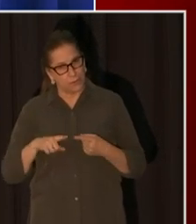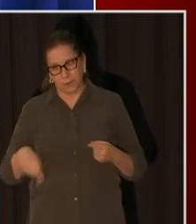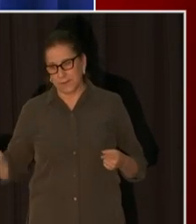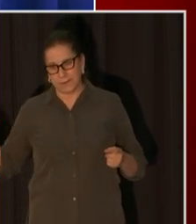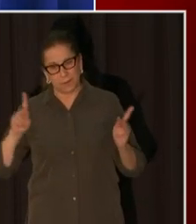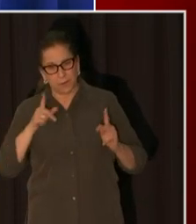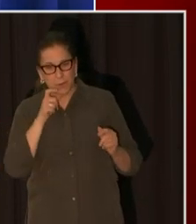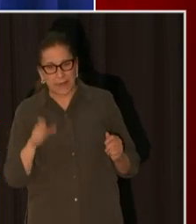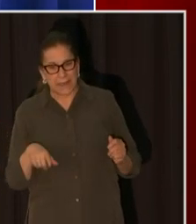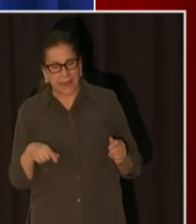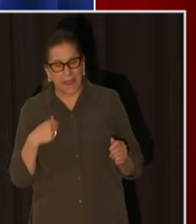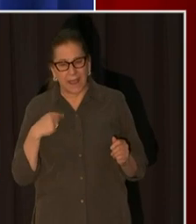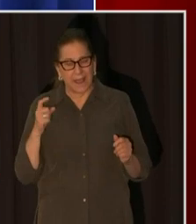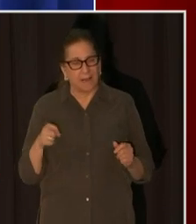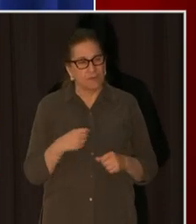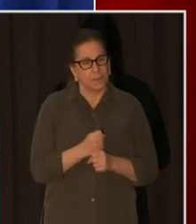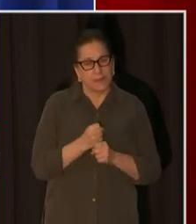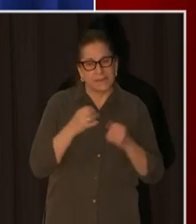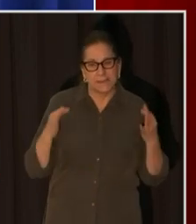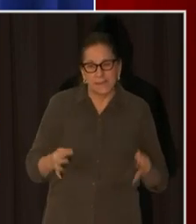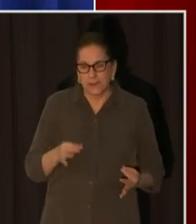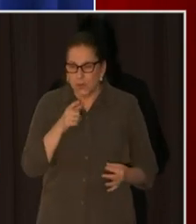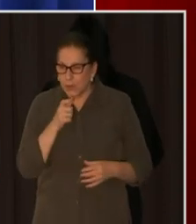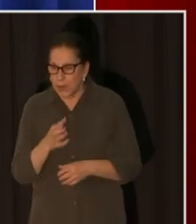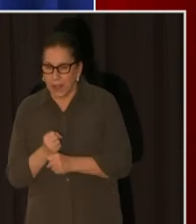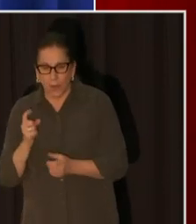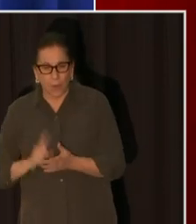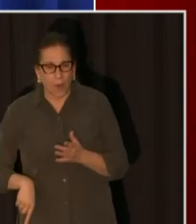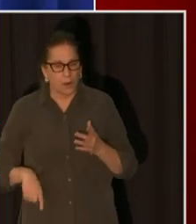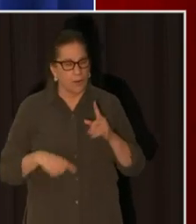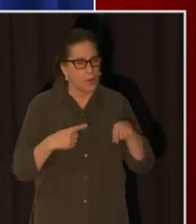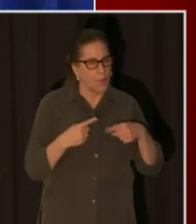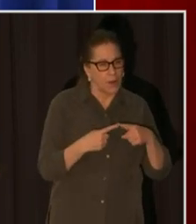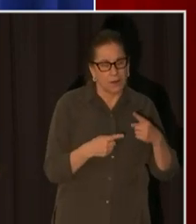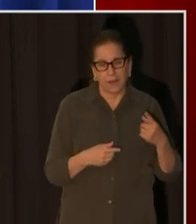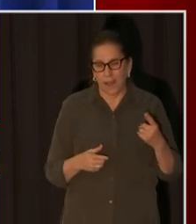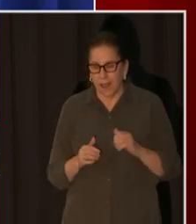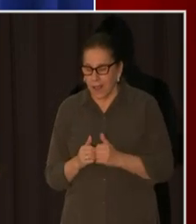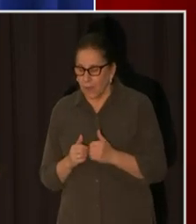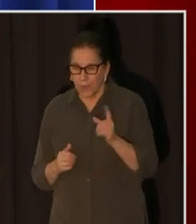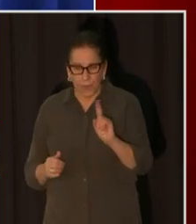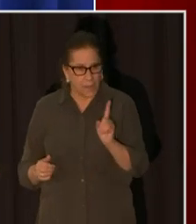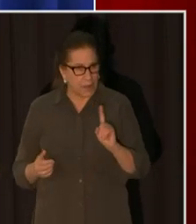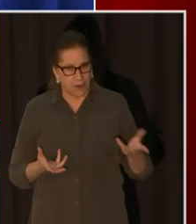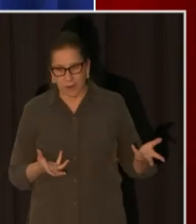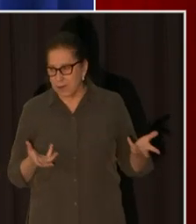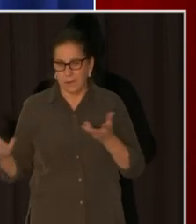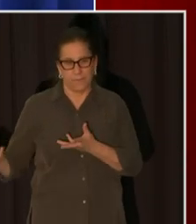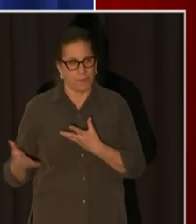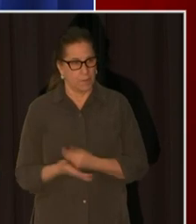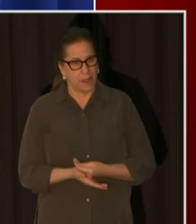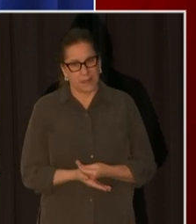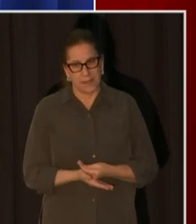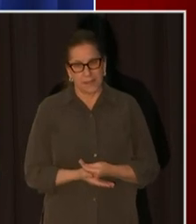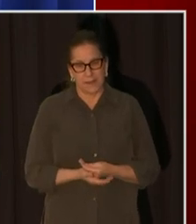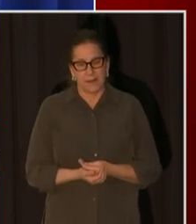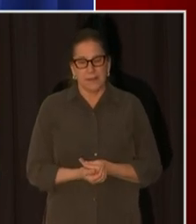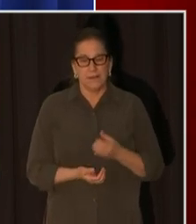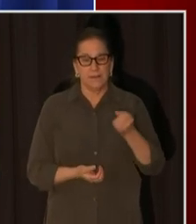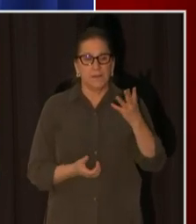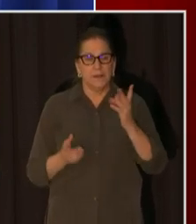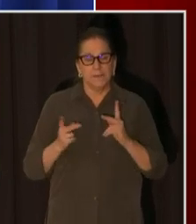proclivities in the way this market was going to work. And then I'll stop, because I could go on and on. Well, this is Andre